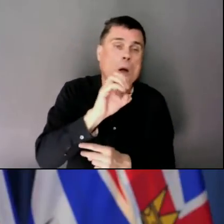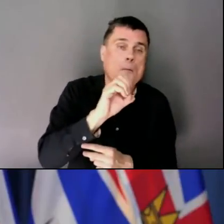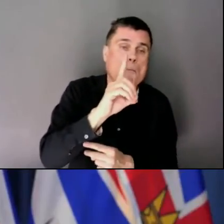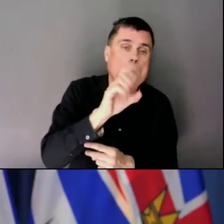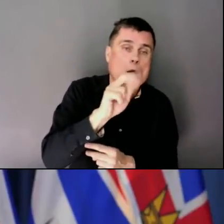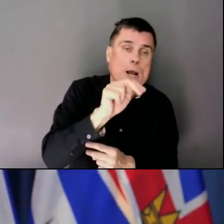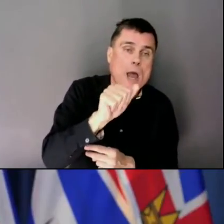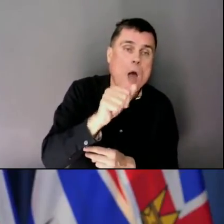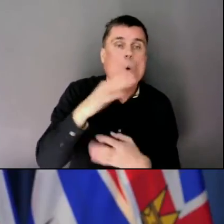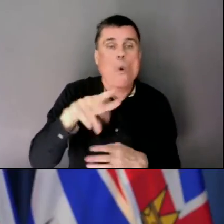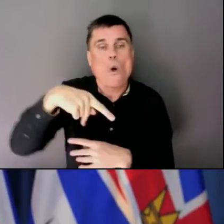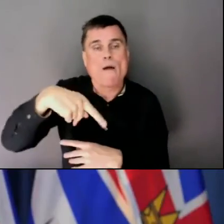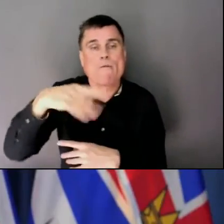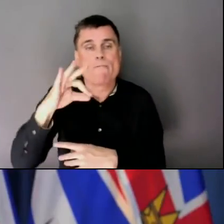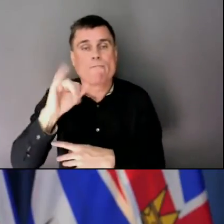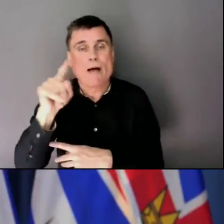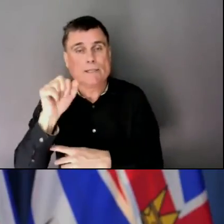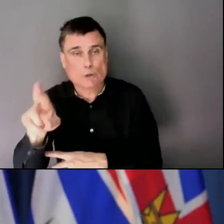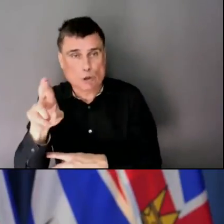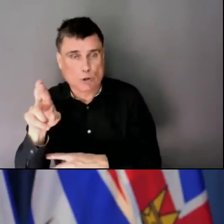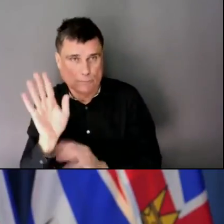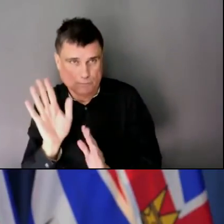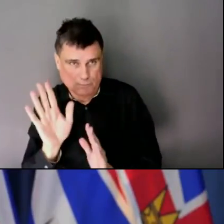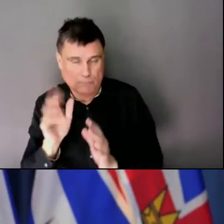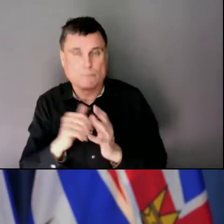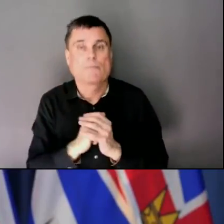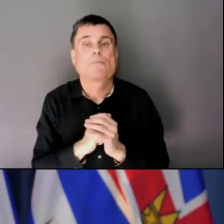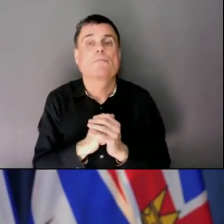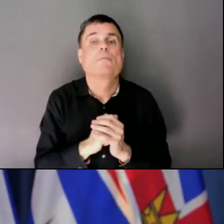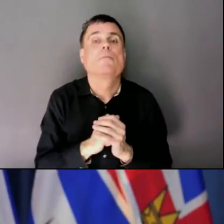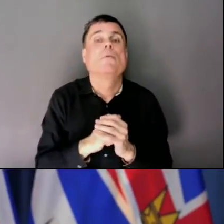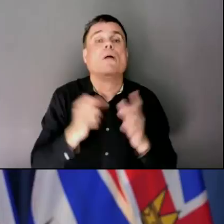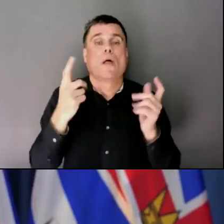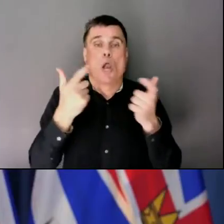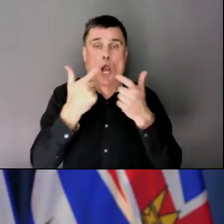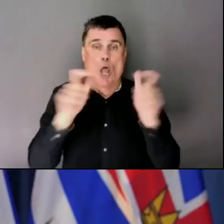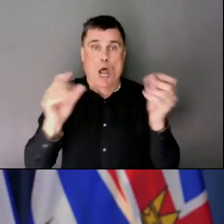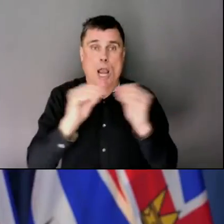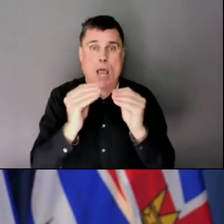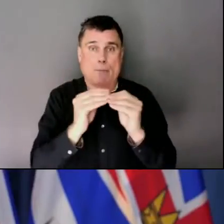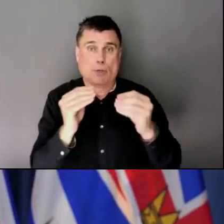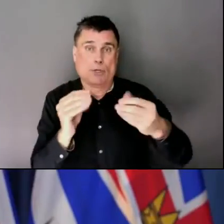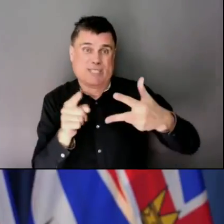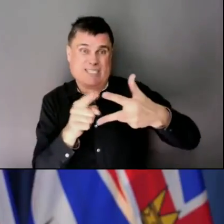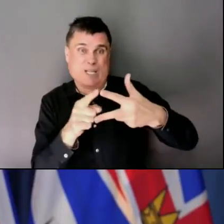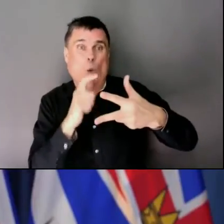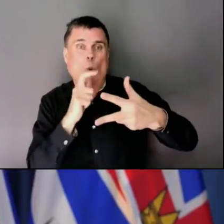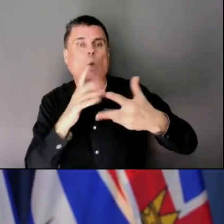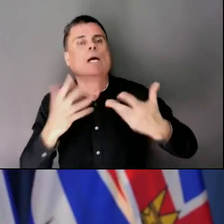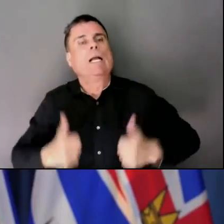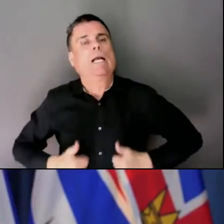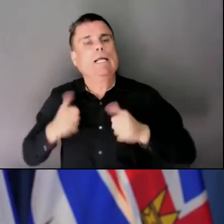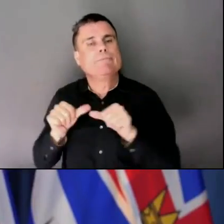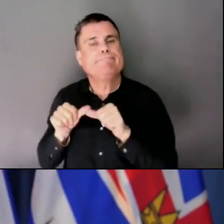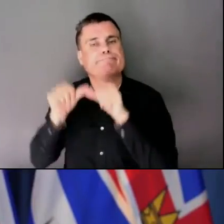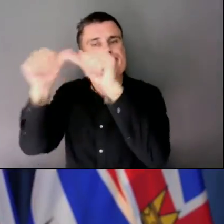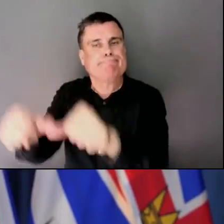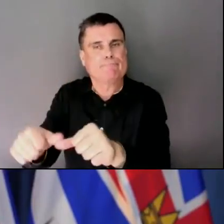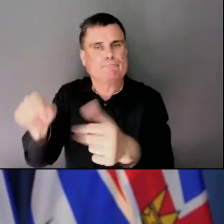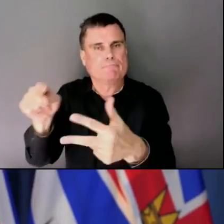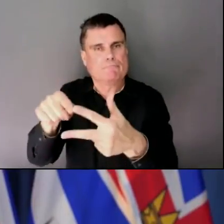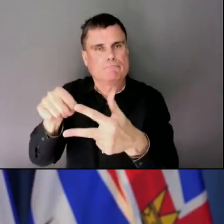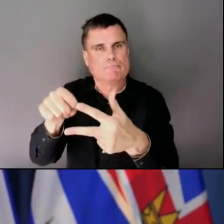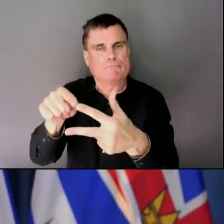completed shortly. A very significant portion of assisted living, I believe about half of assisted living facilities and their